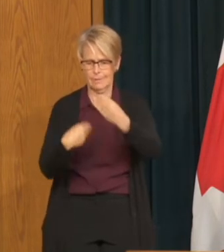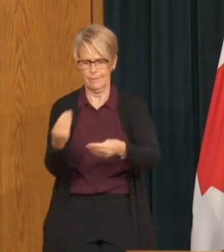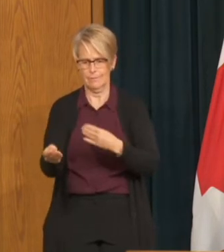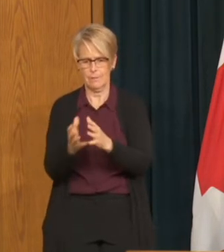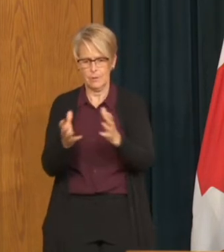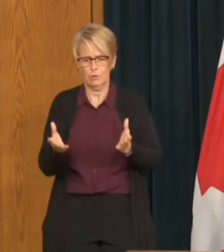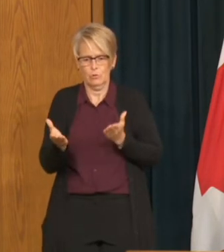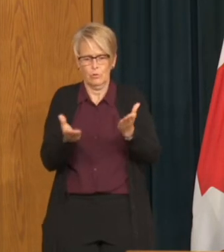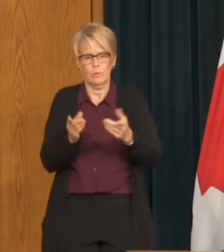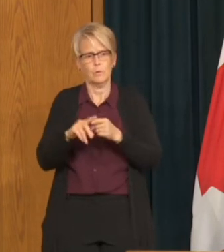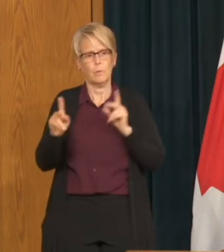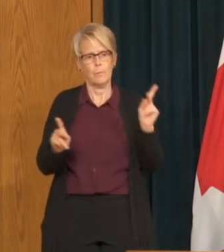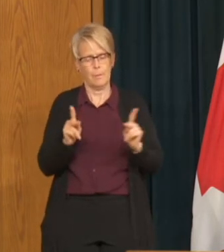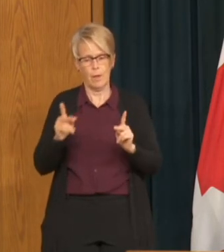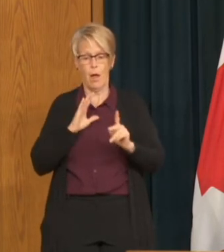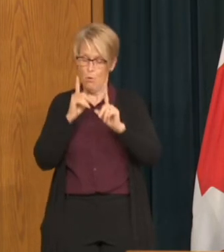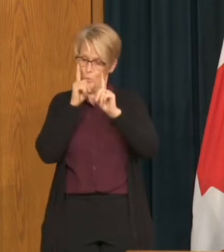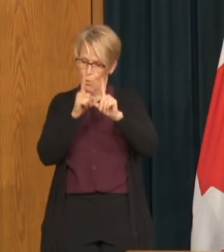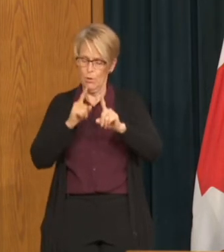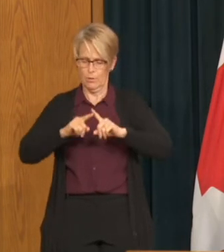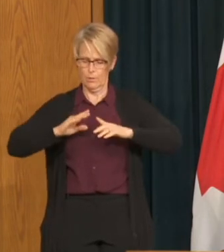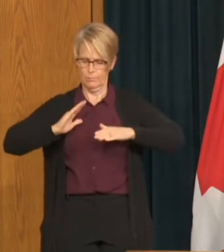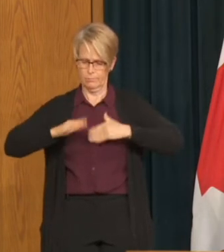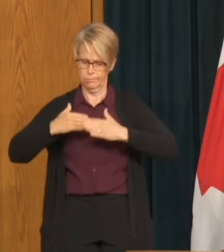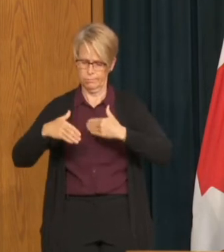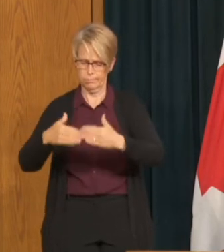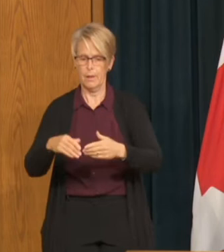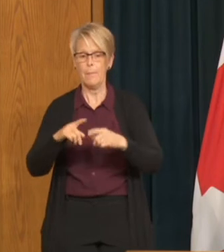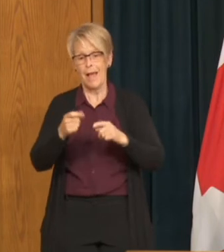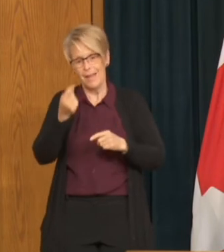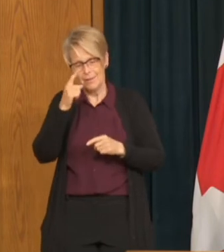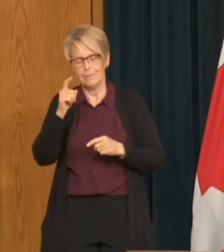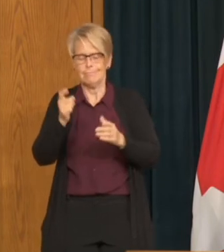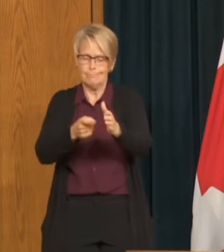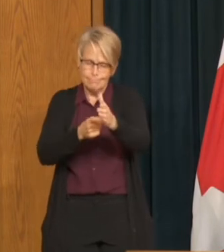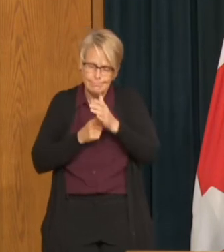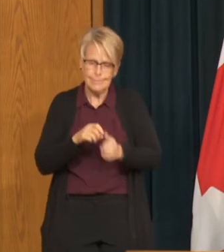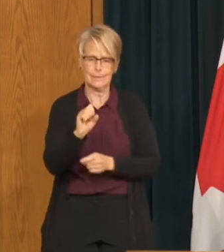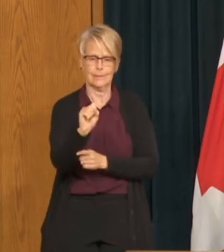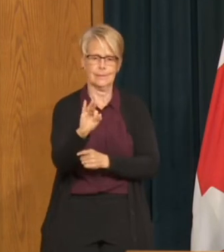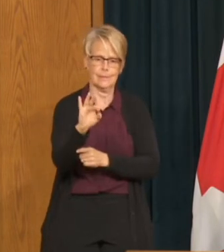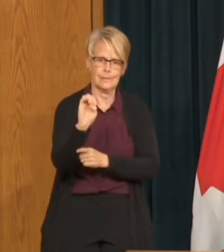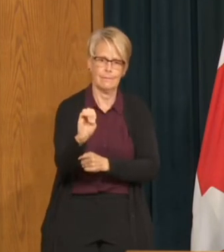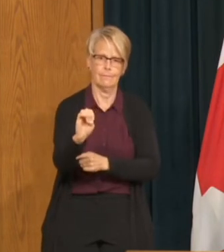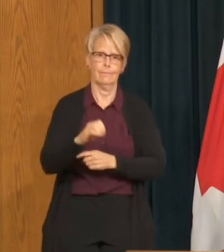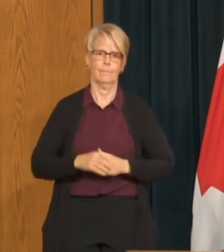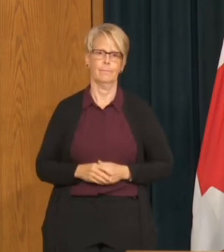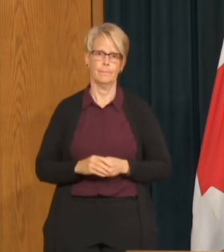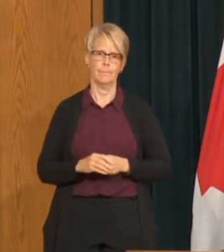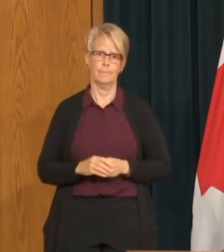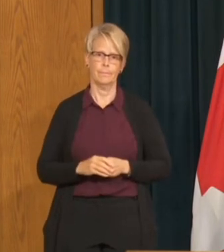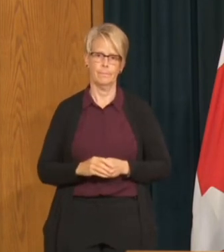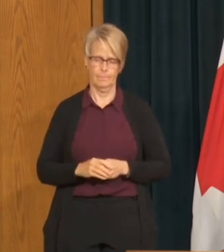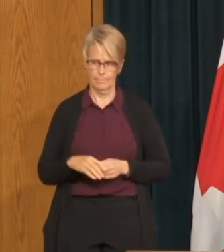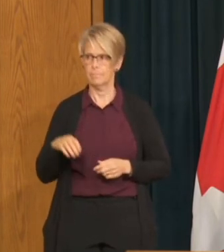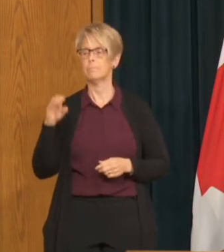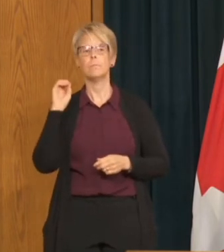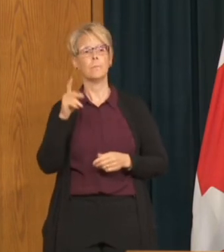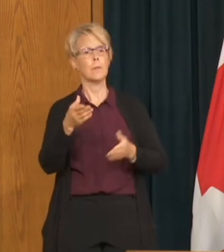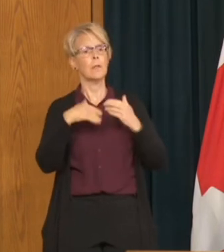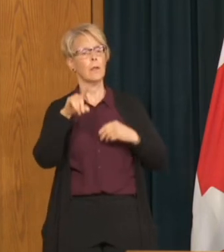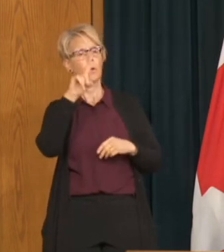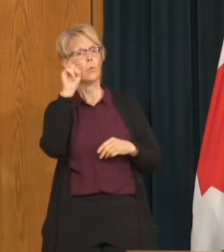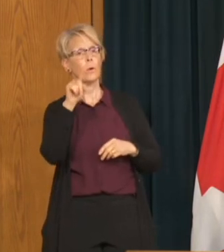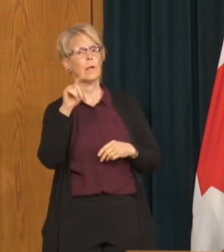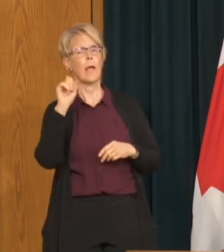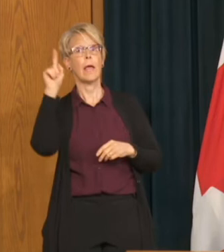people in as short a possible time, doing it safely, of course. We'll take our next question.